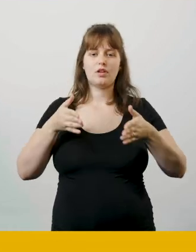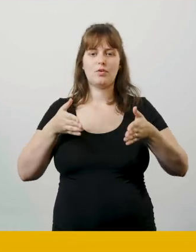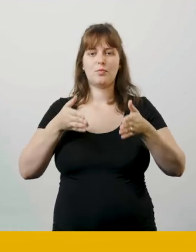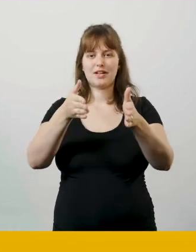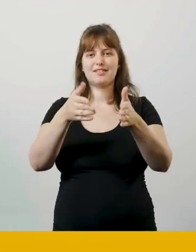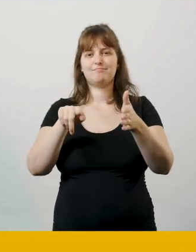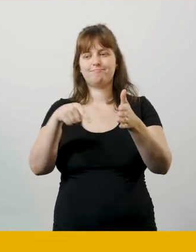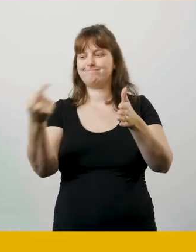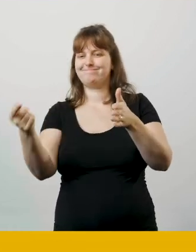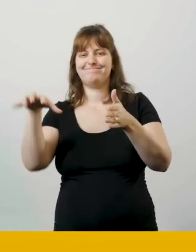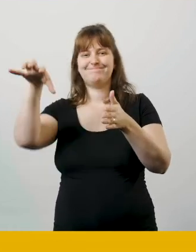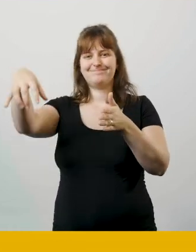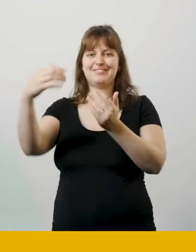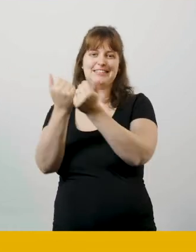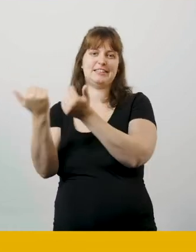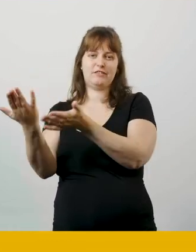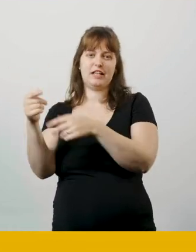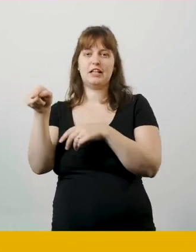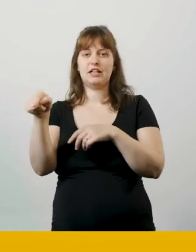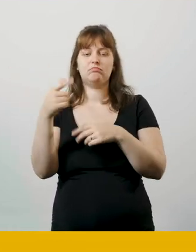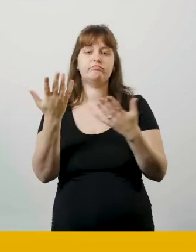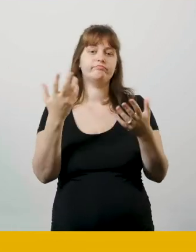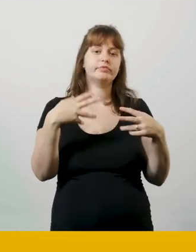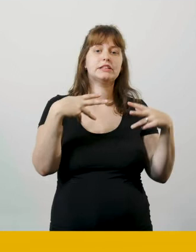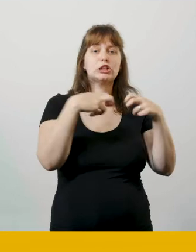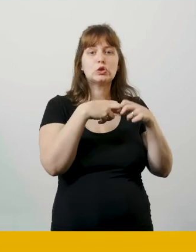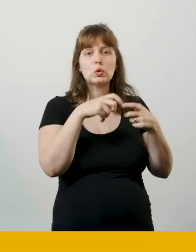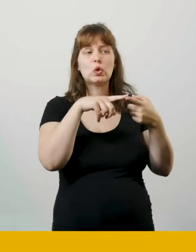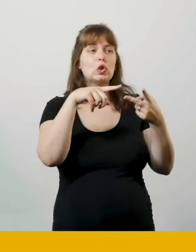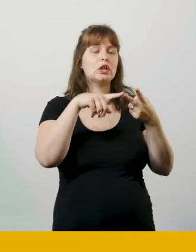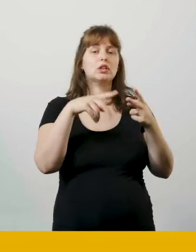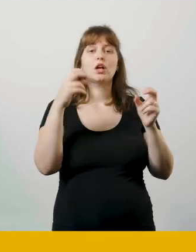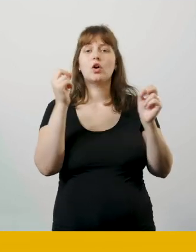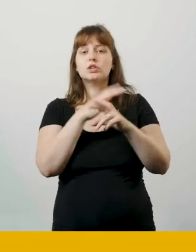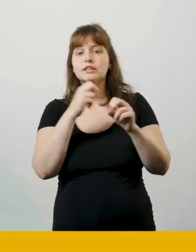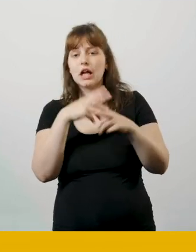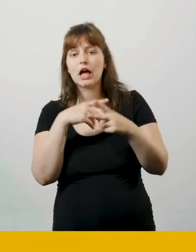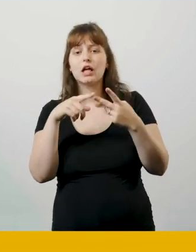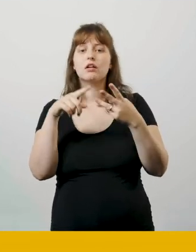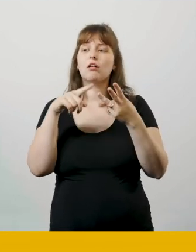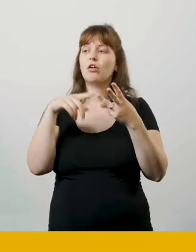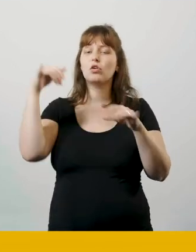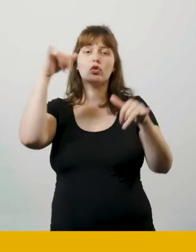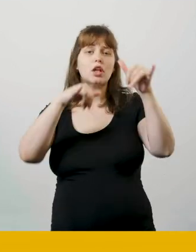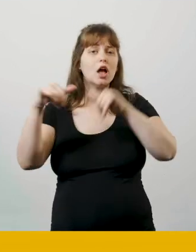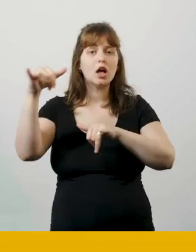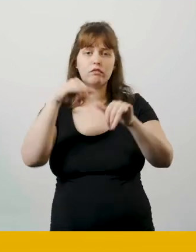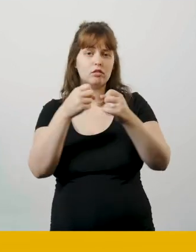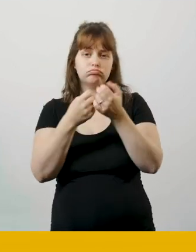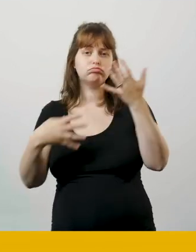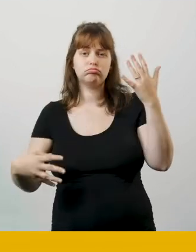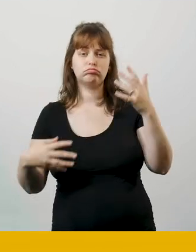services on the road, stations, highways, airports, so on and so forth.